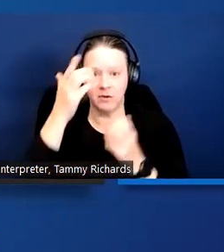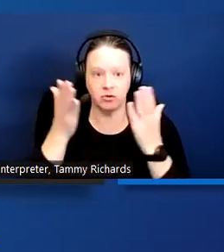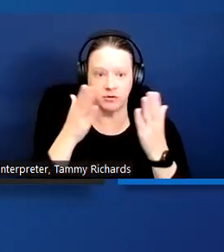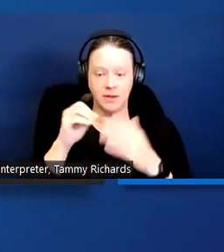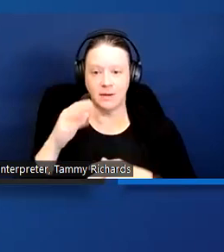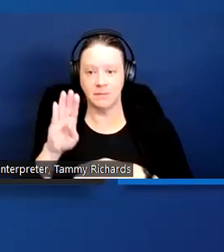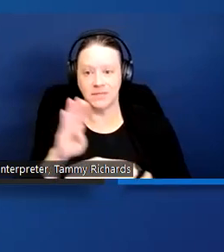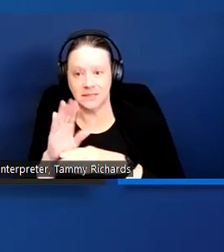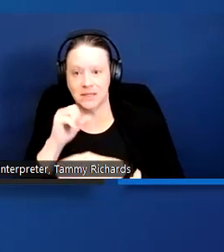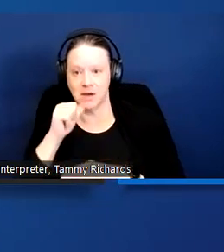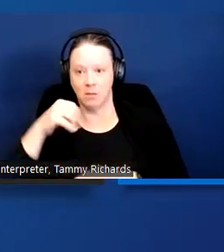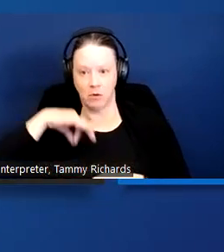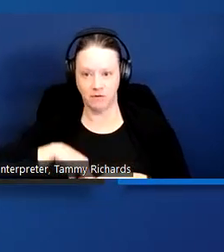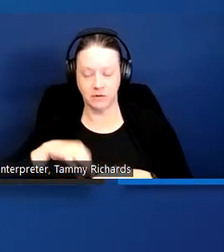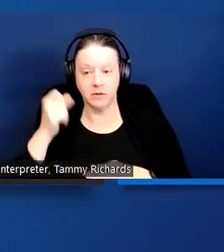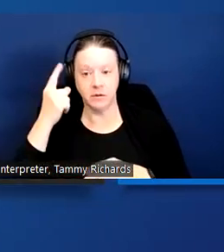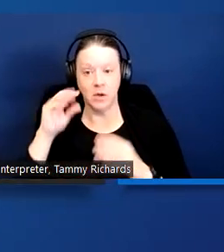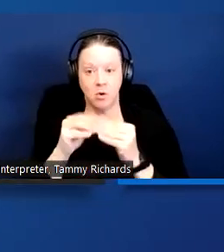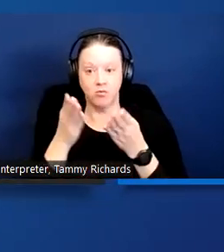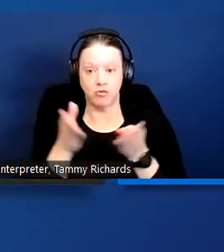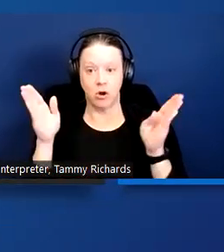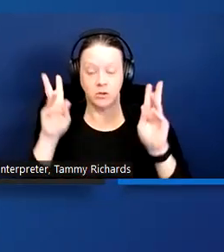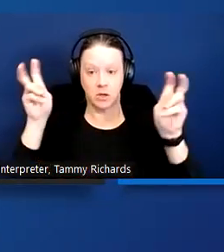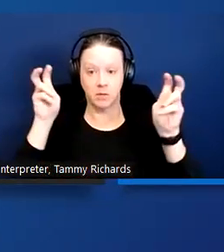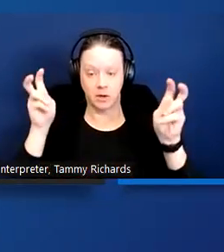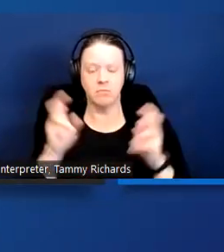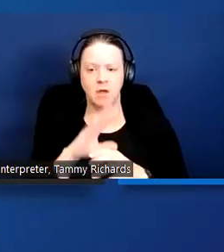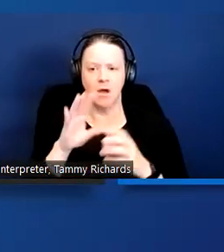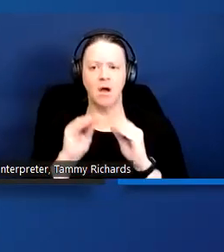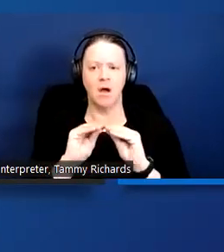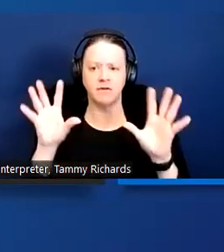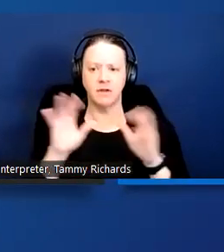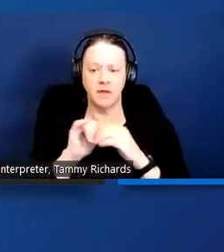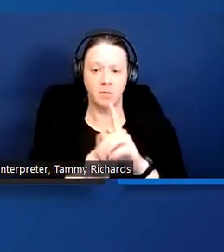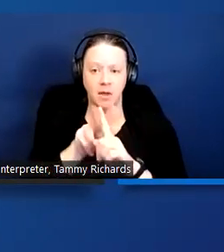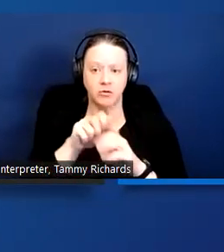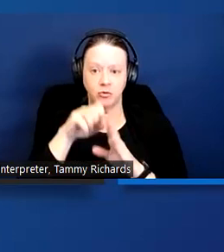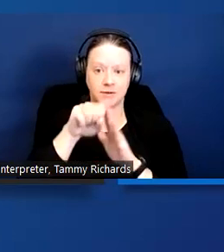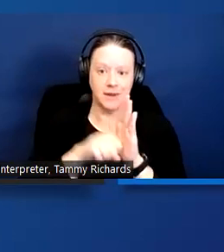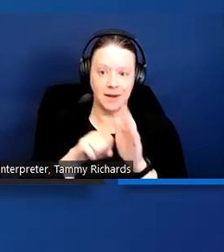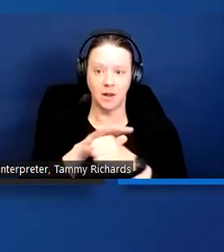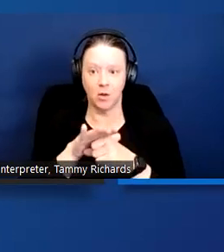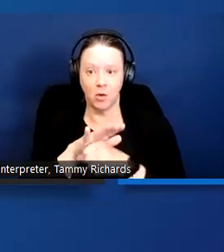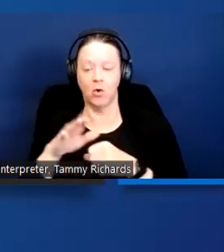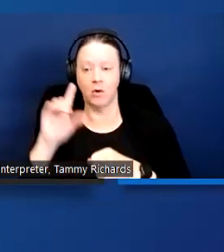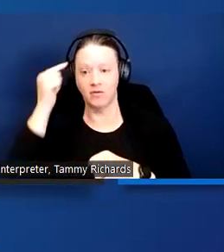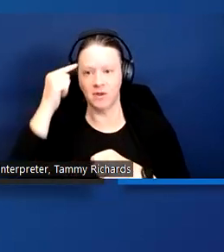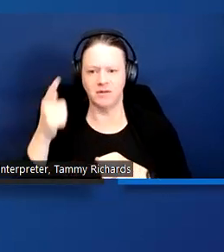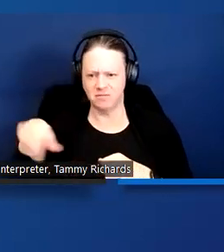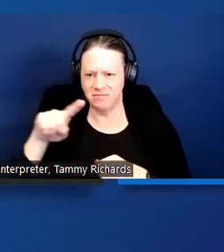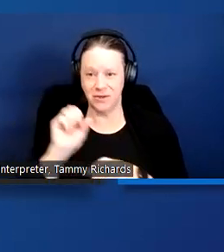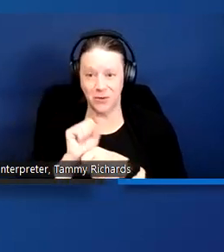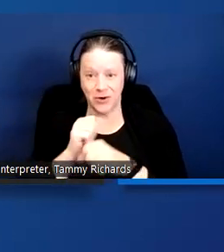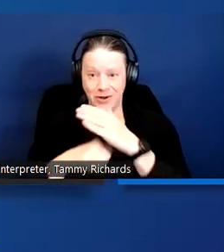So much more broad topic. It does obviously apply to state and local governments. Those of you in the state, I'm sure you know, you